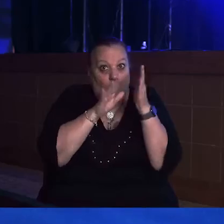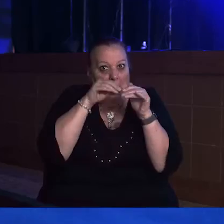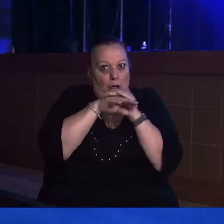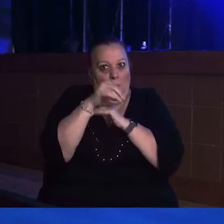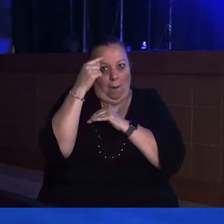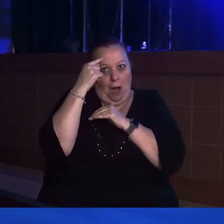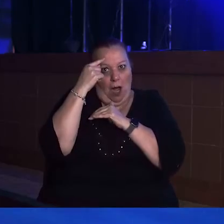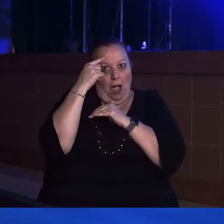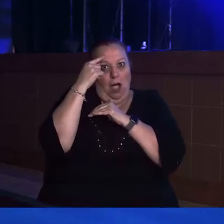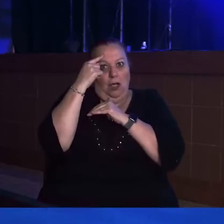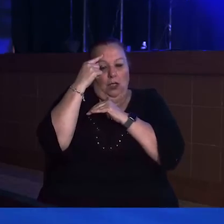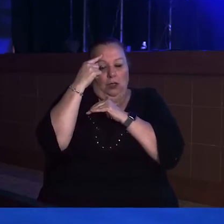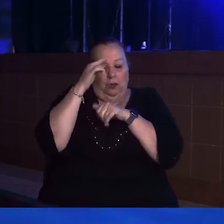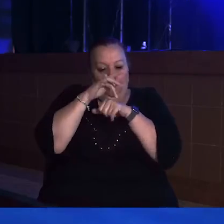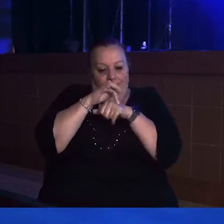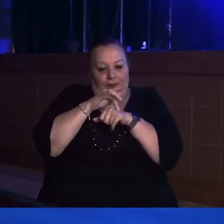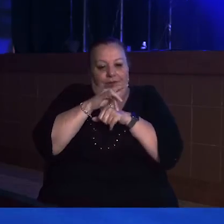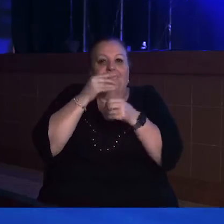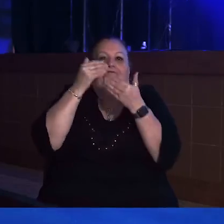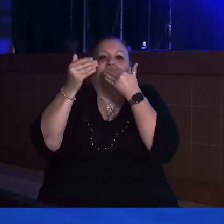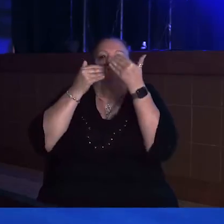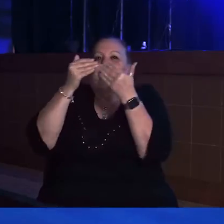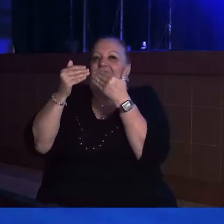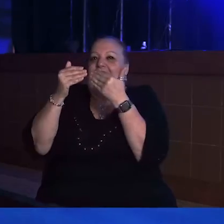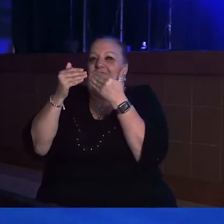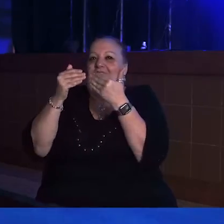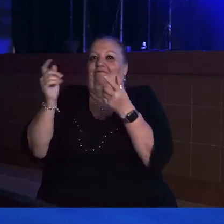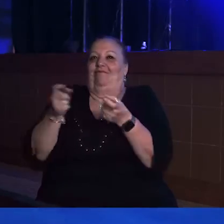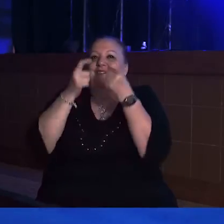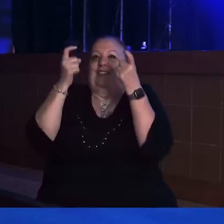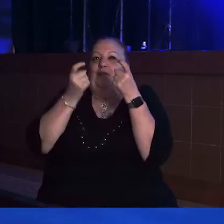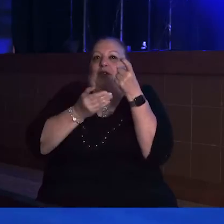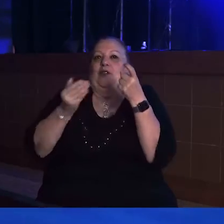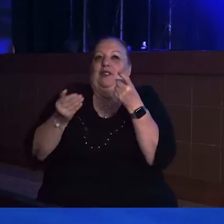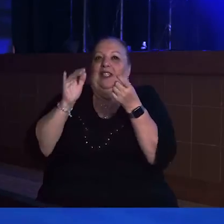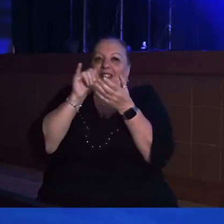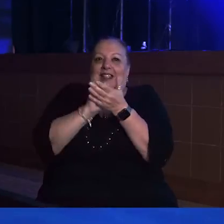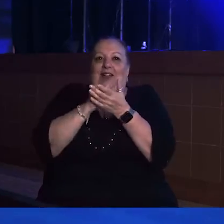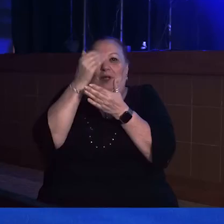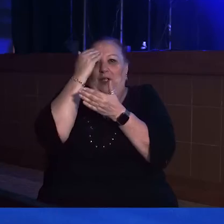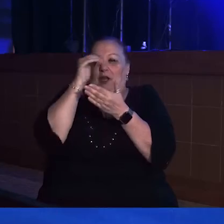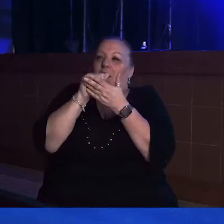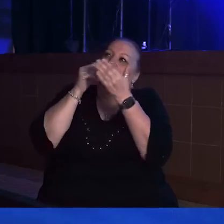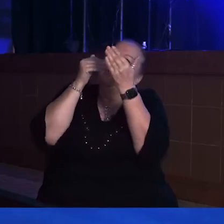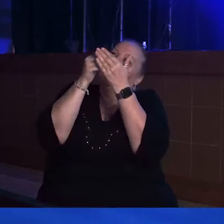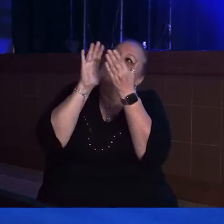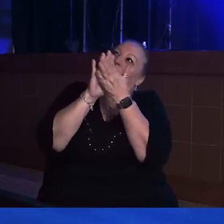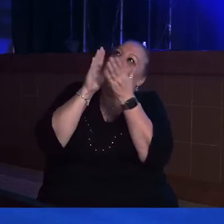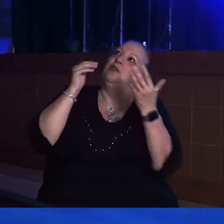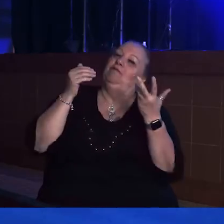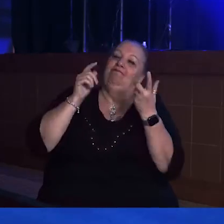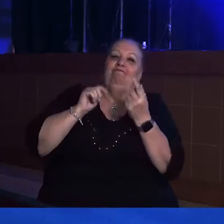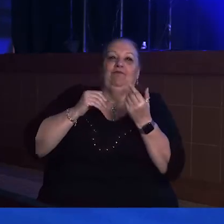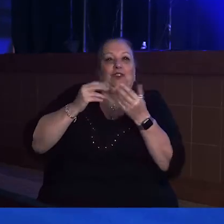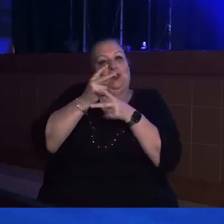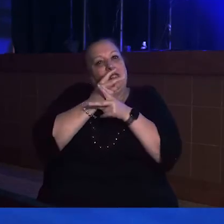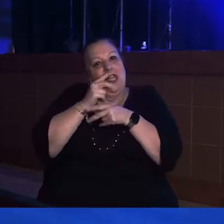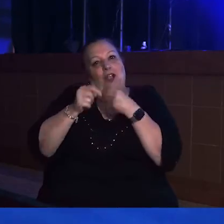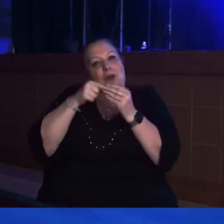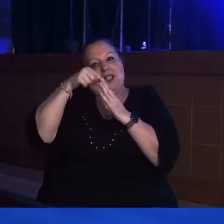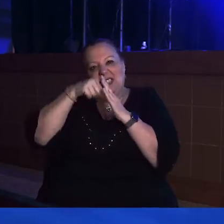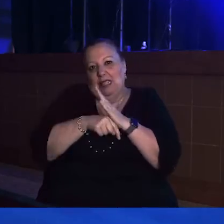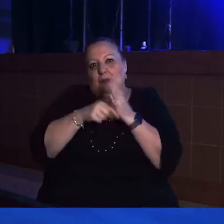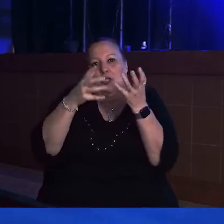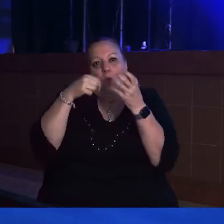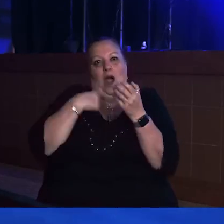camp out on gratitude, that we would celebrate those things, God, that we would know that you were near, that you were close, that you care deeply about us, that you want us to cast